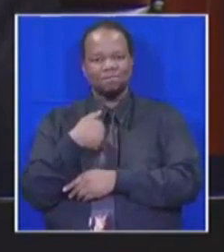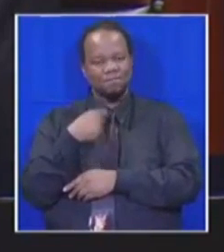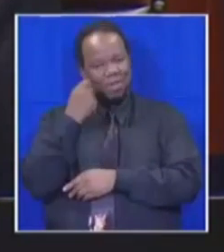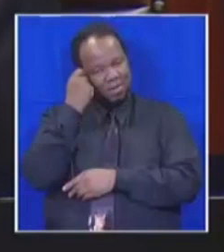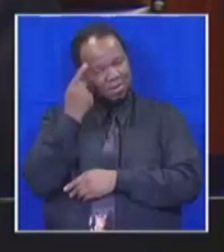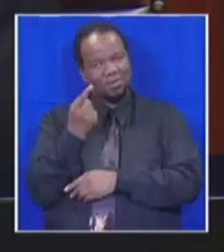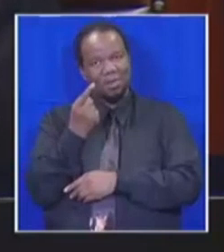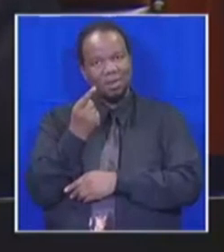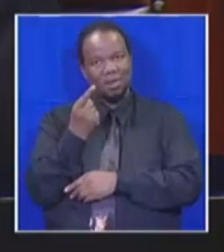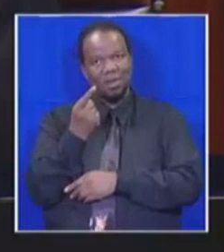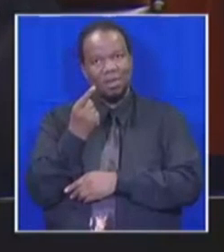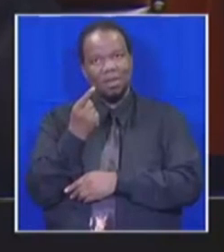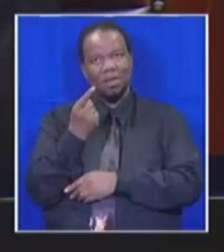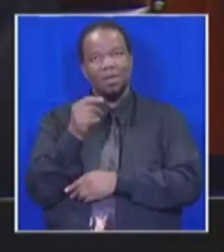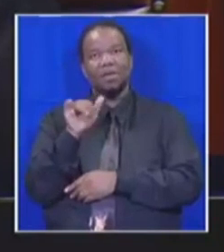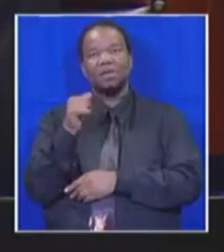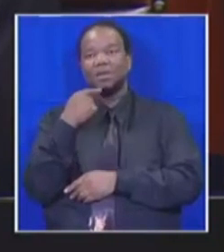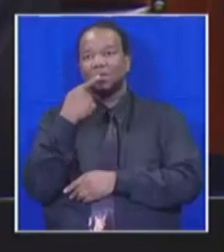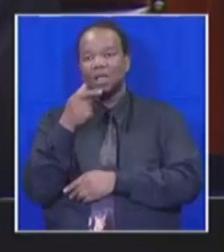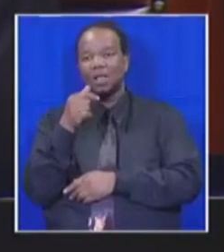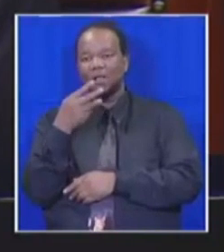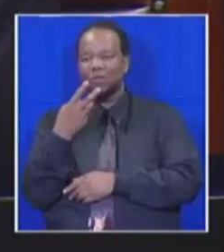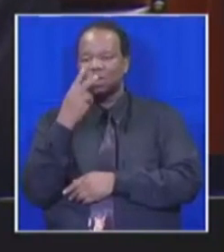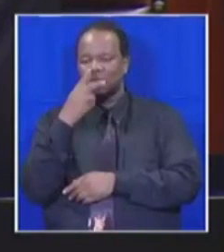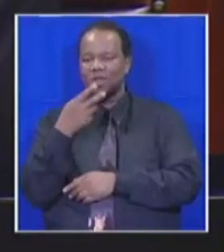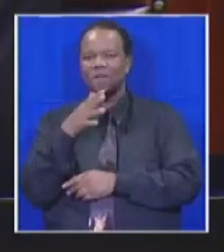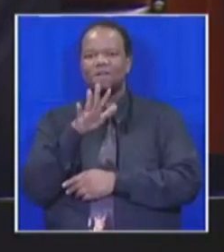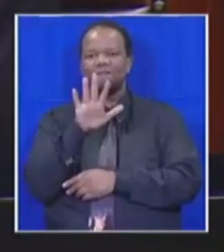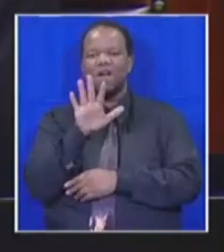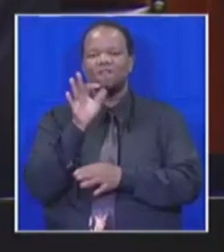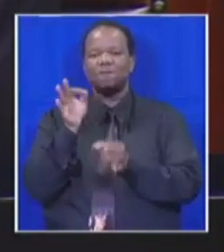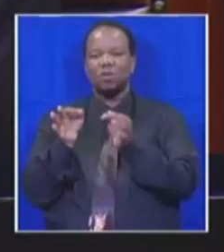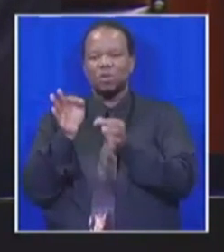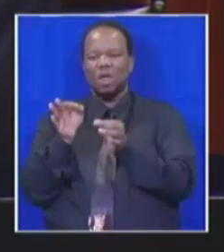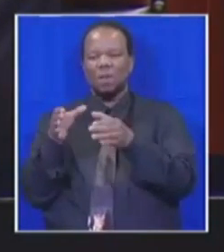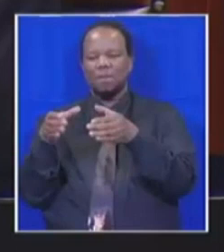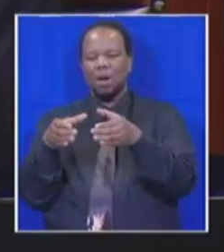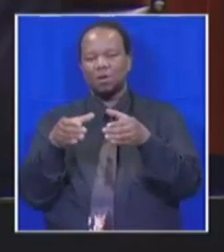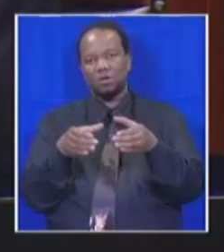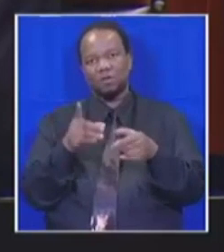says that it has to be 5 parties. And it must be